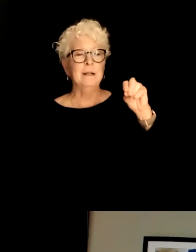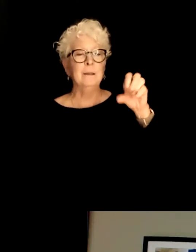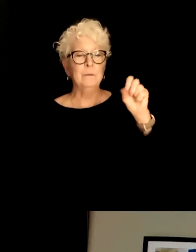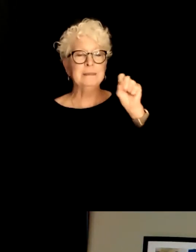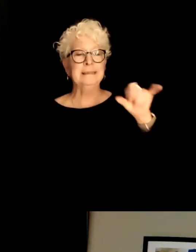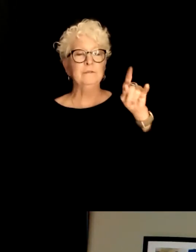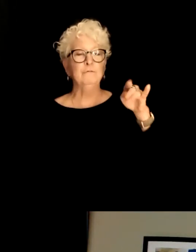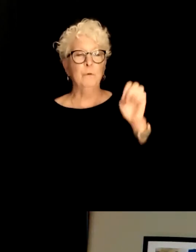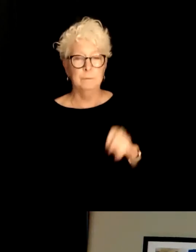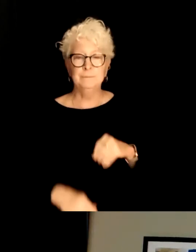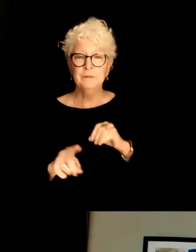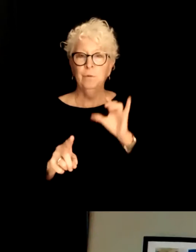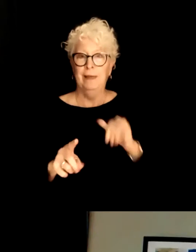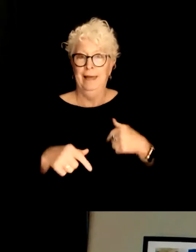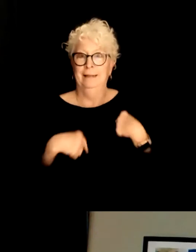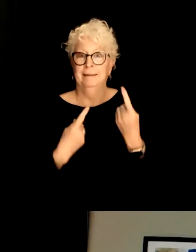Thank you. And it's,